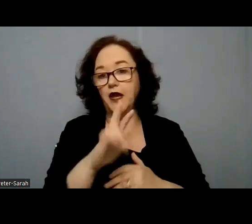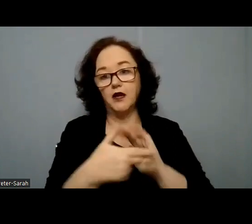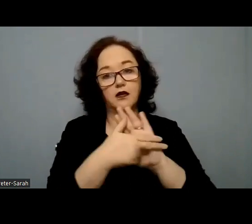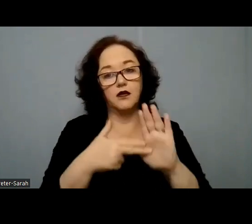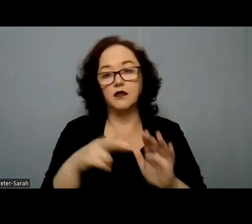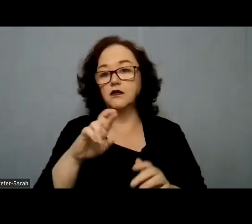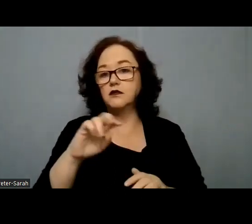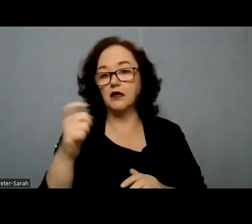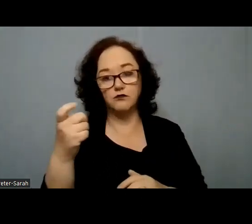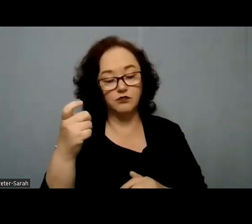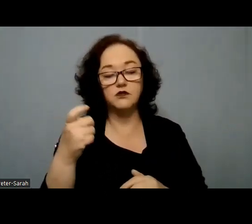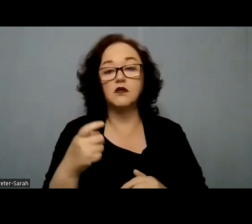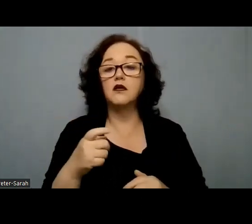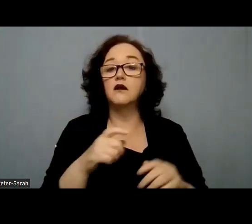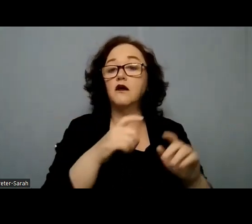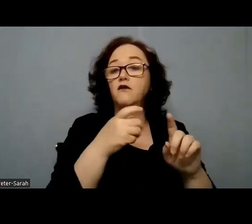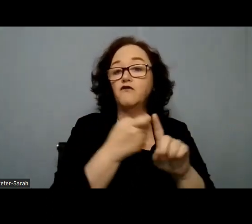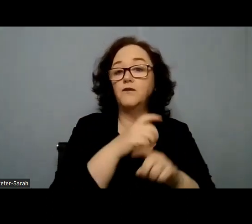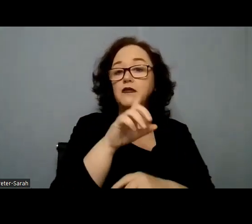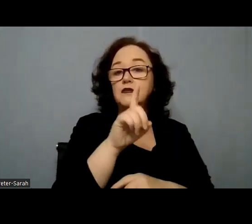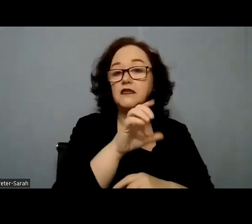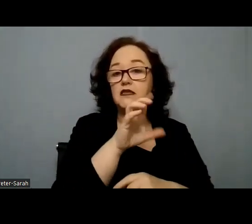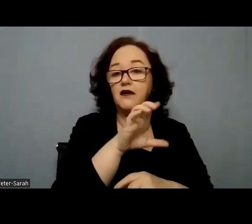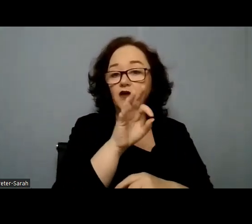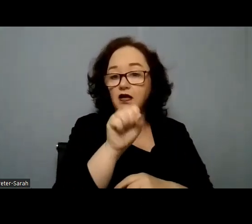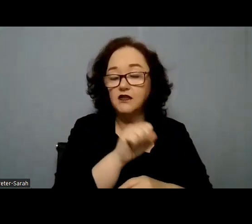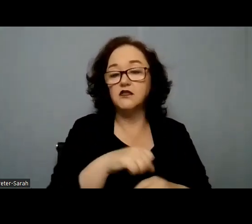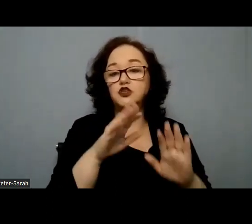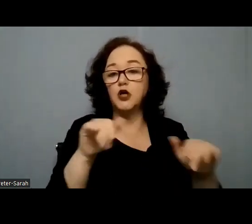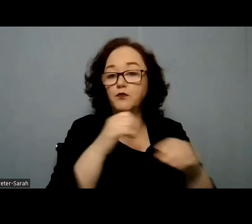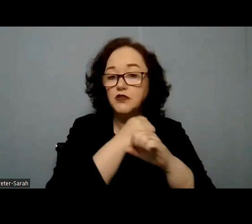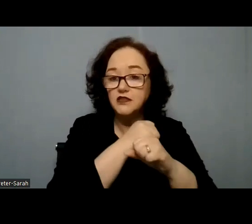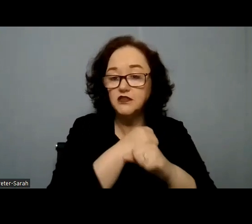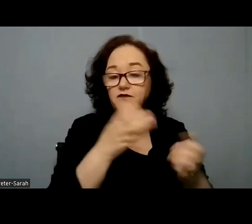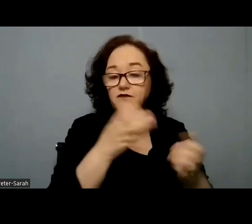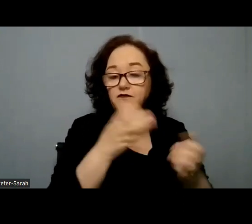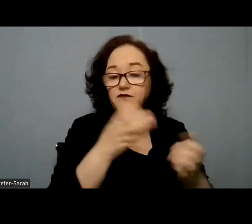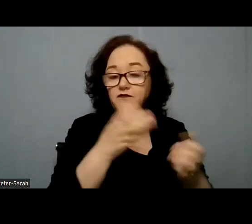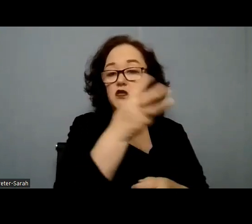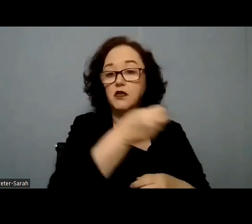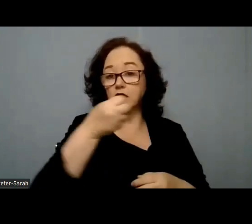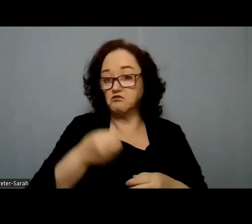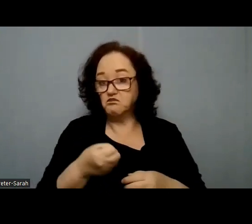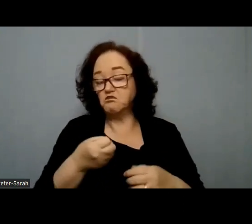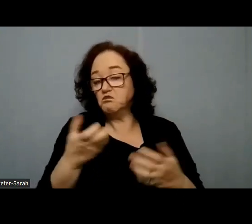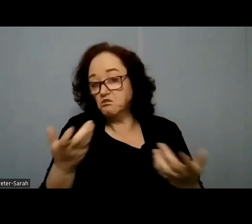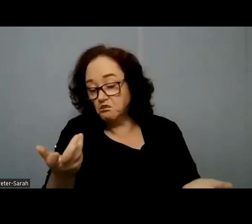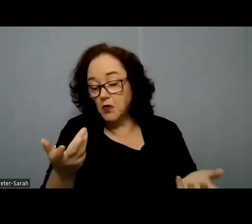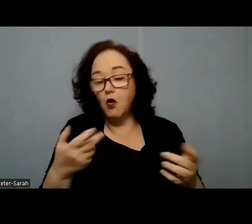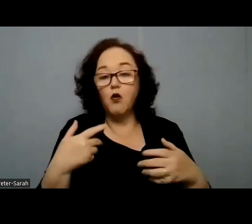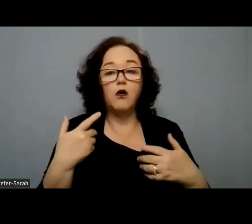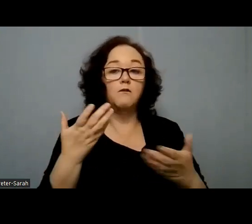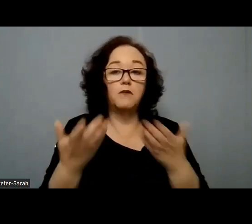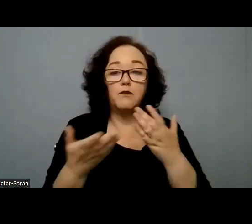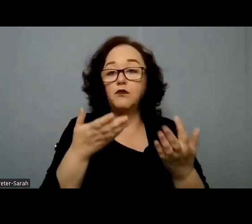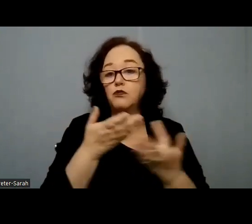Family and Protective Services and Child Protective Services in the state of Texas, or they may come from an independent school district